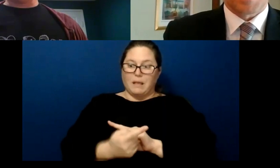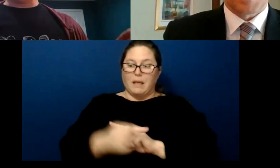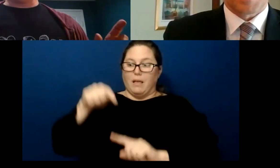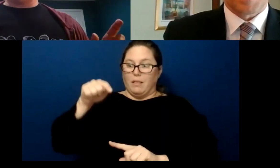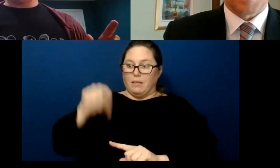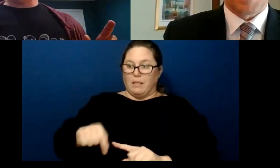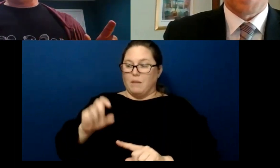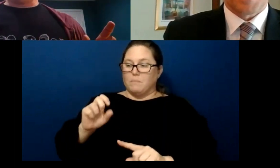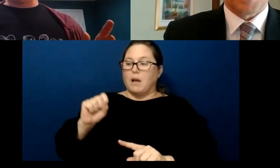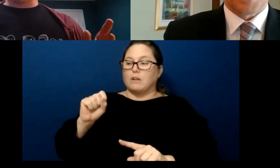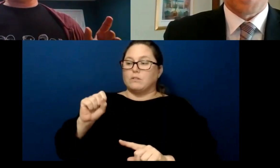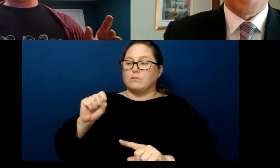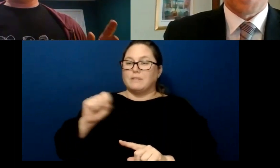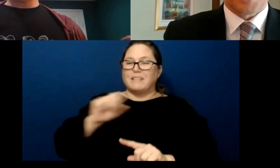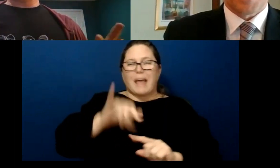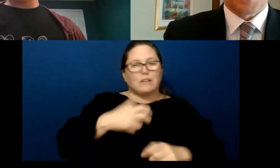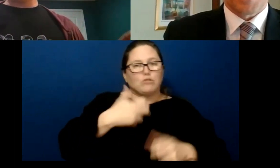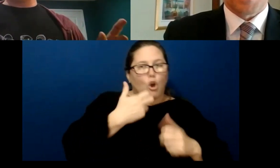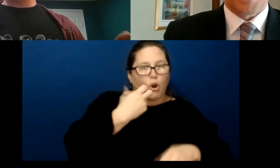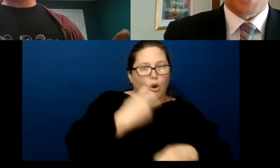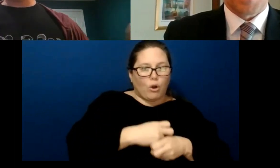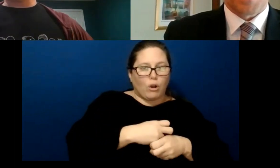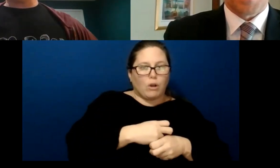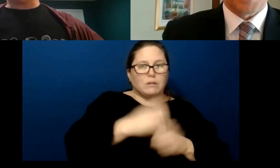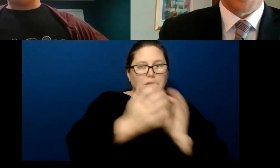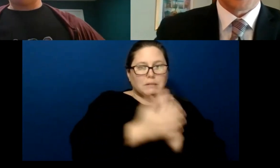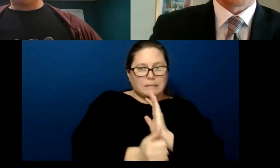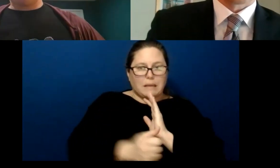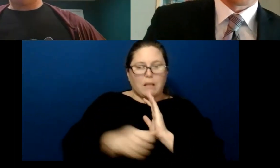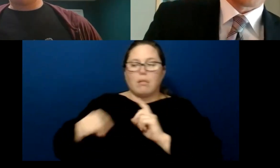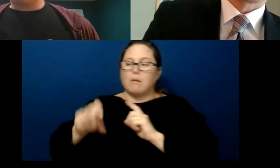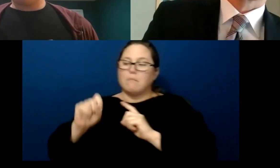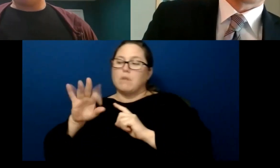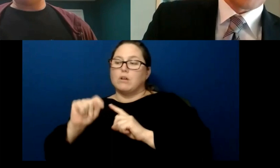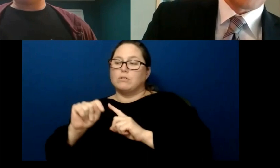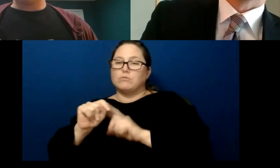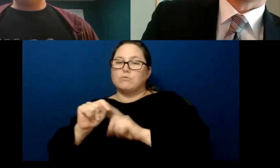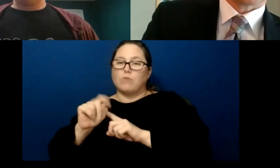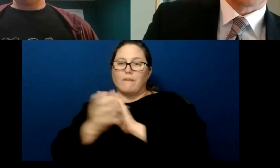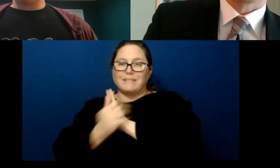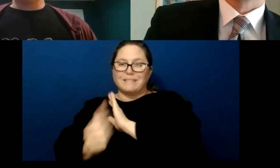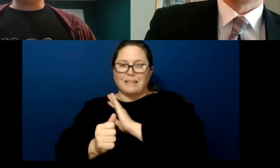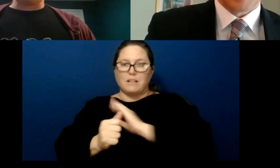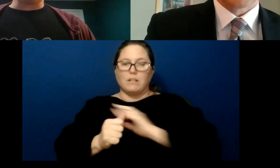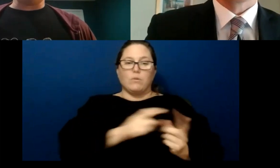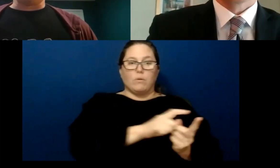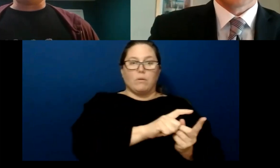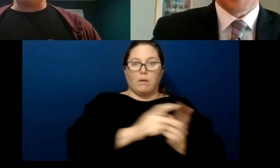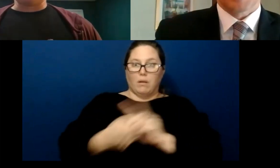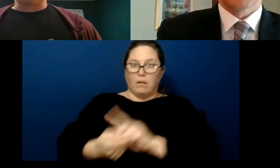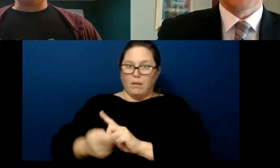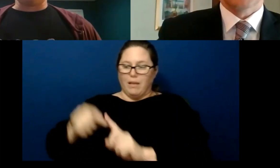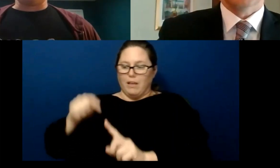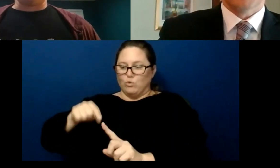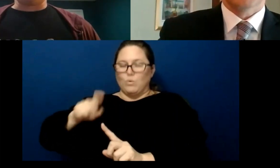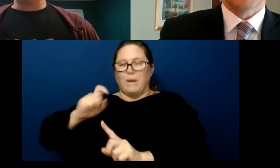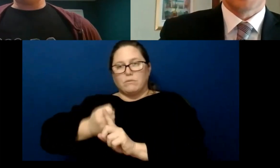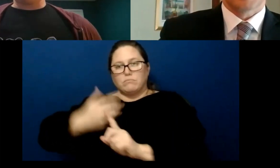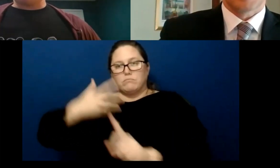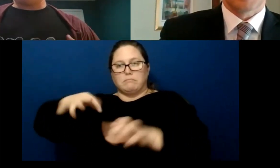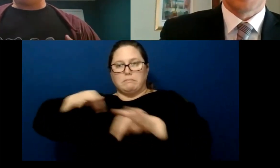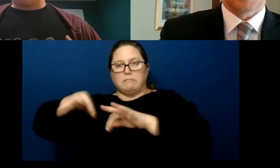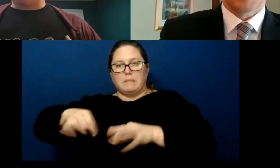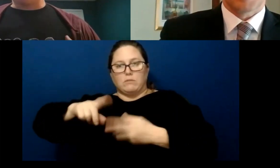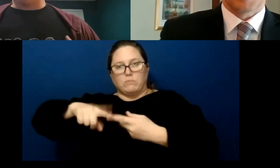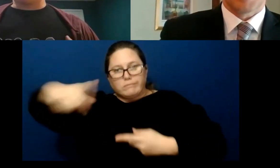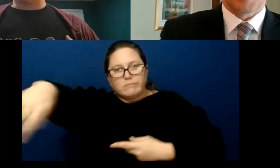that into a piece of information you can easily transmit to somebody else. Nice. So that they can understand it. And for me,